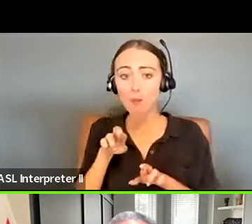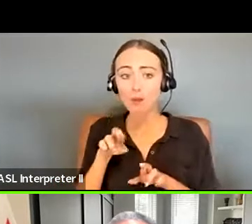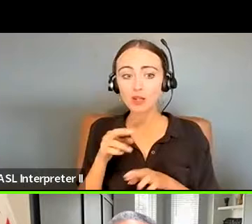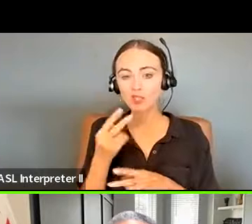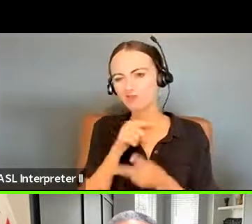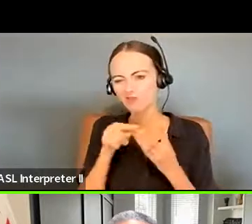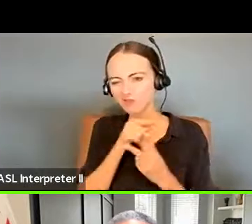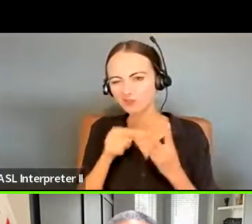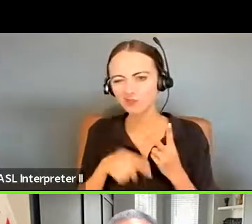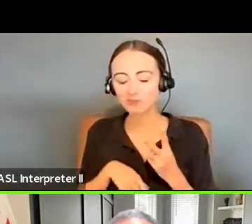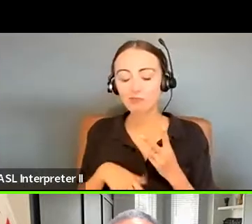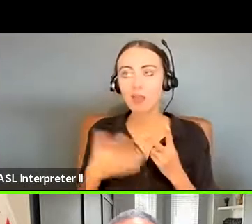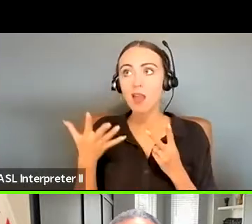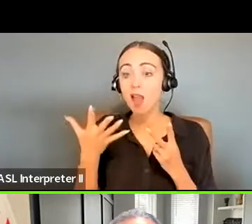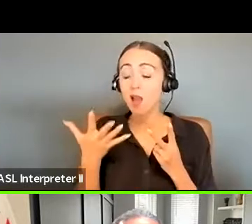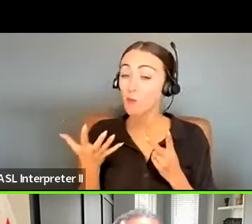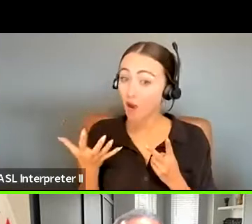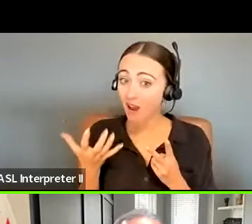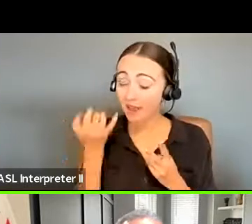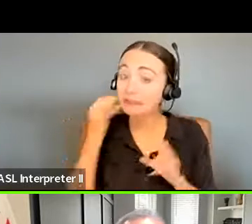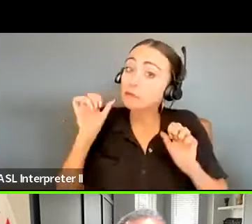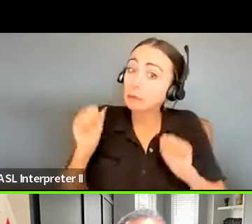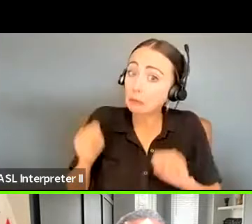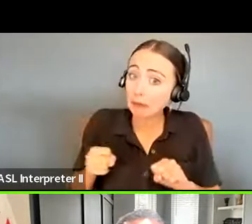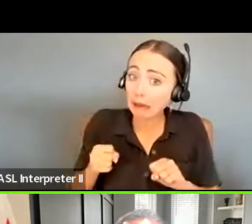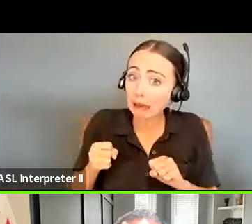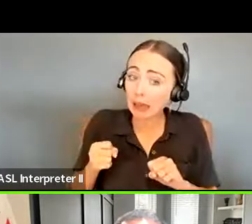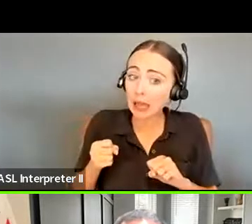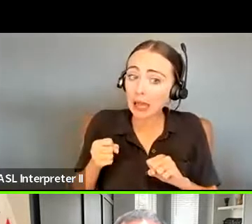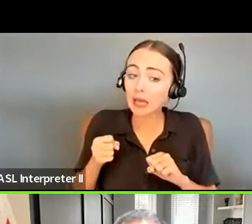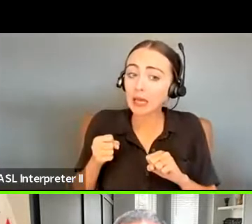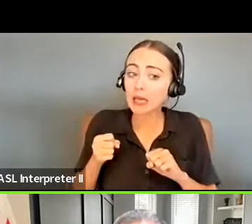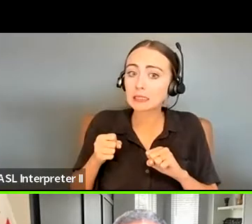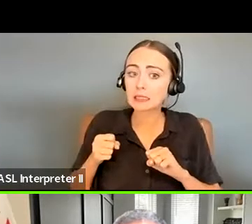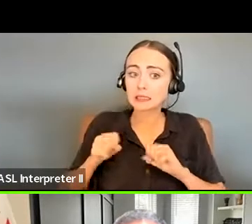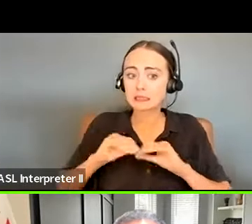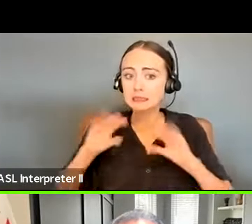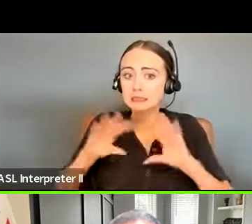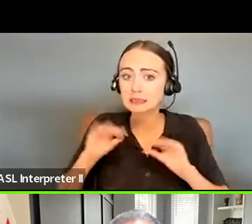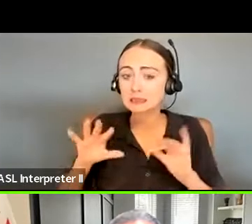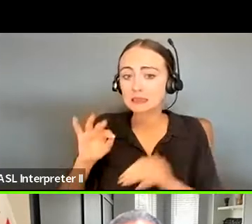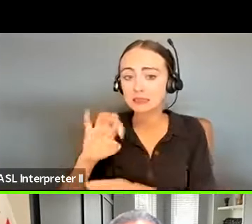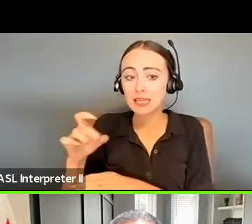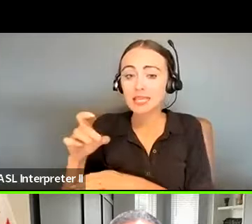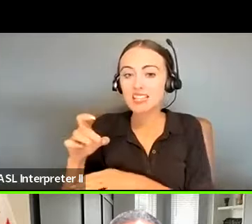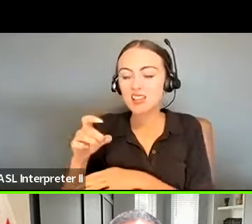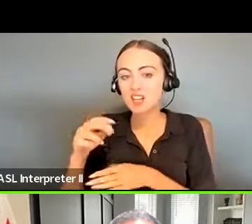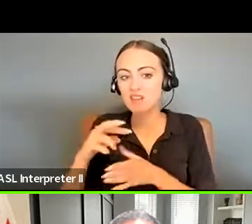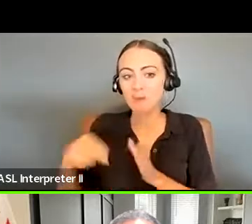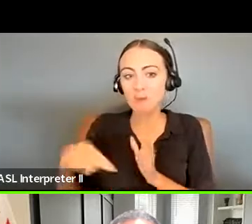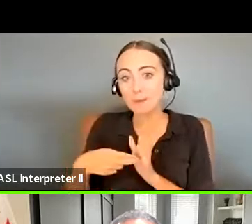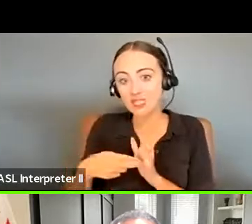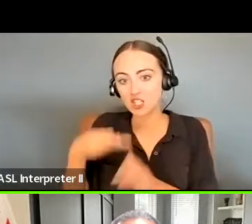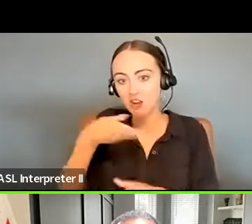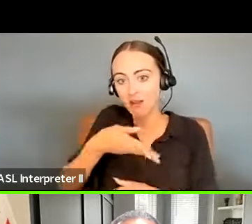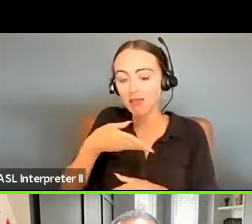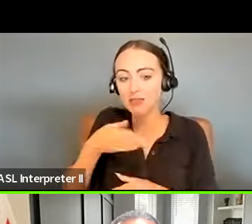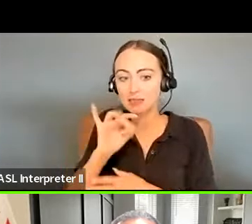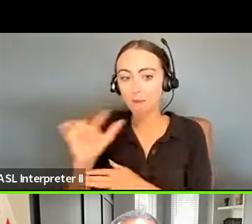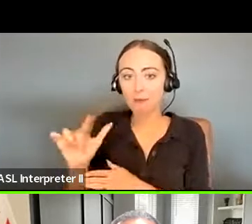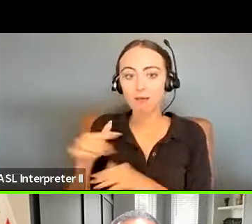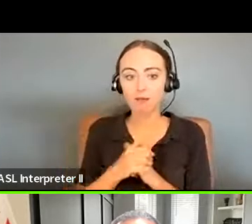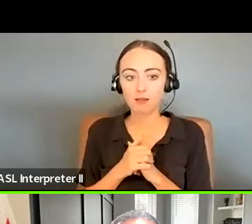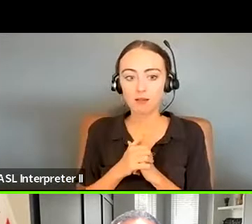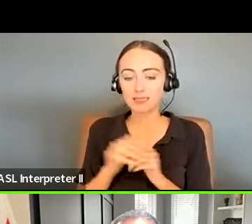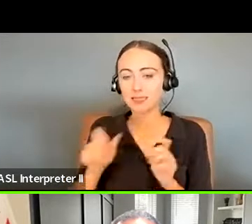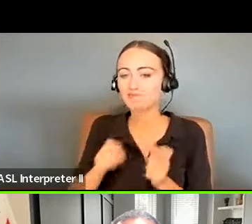things. I would love if you could characterize the executive's position on this bill, in particular